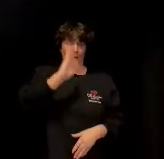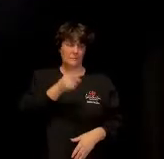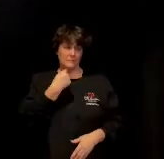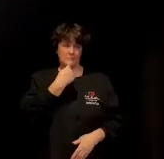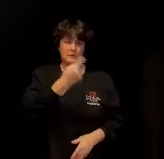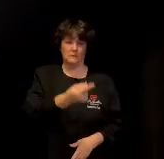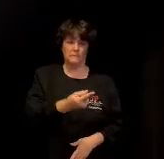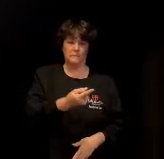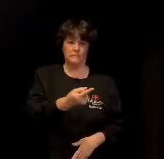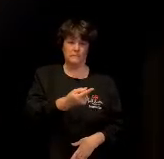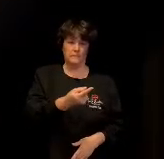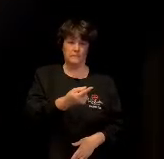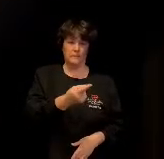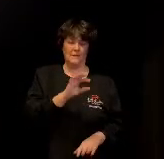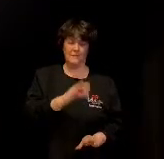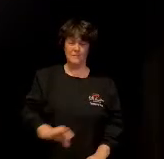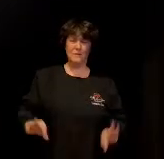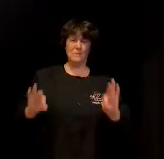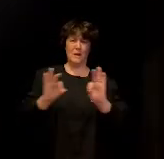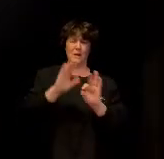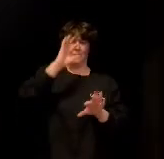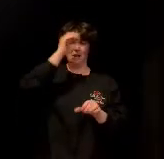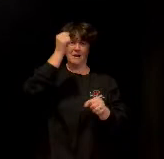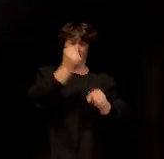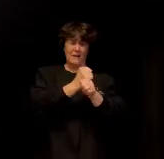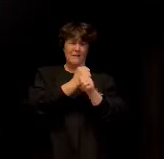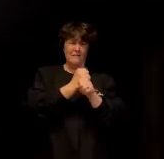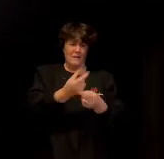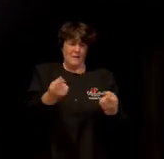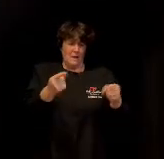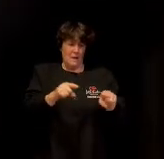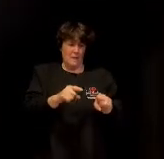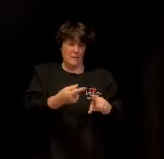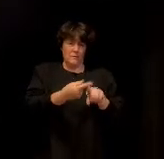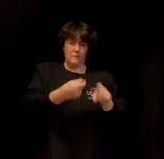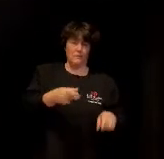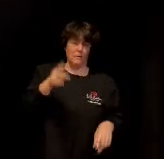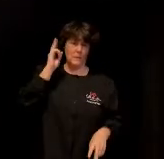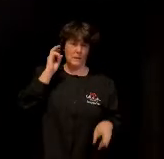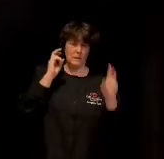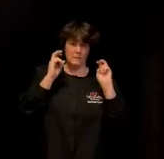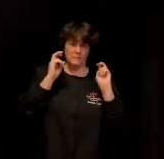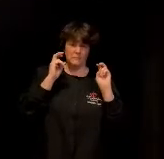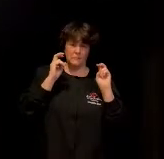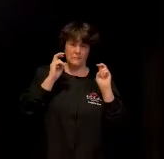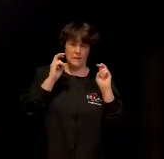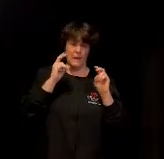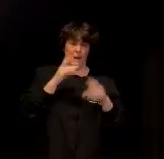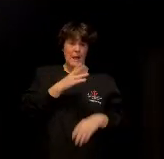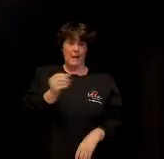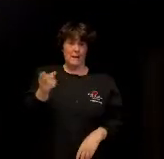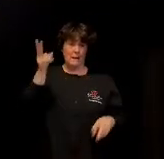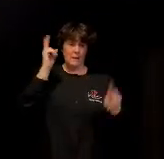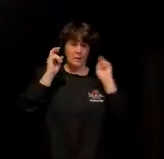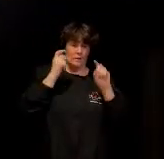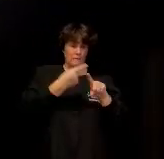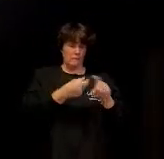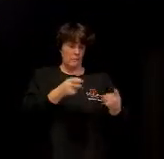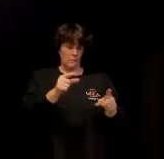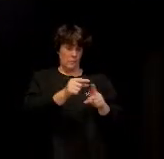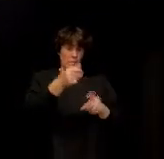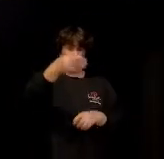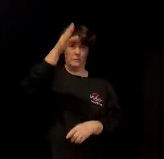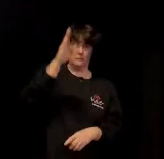So it's vital. Faith comes by what? Hearing. And hearing by the what? Okay, you guys know this. But